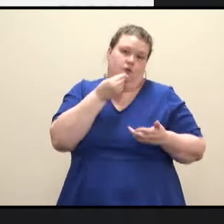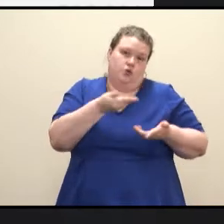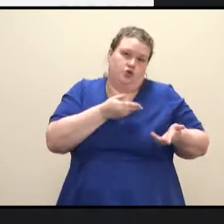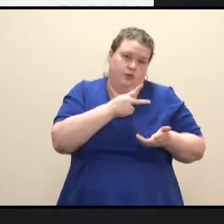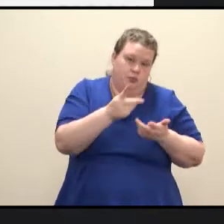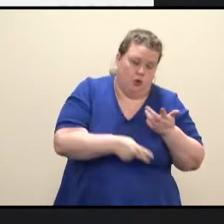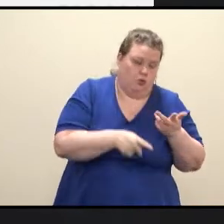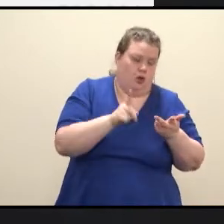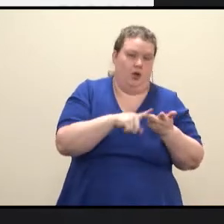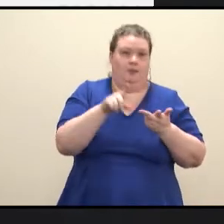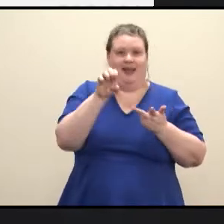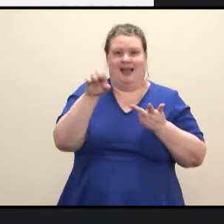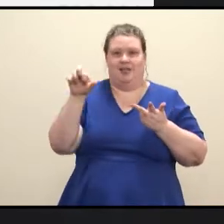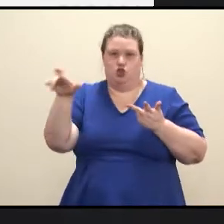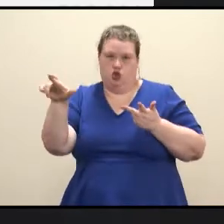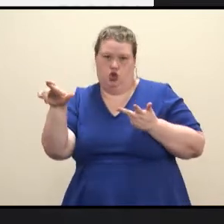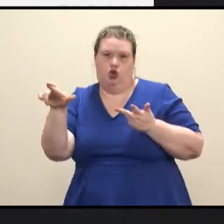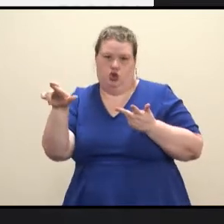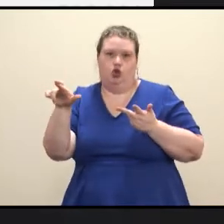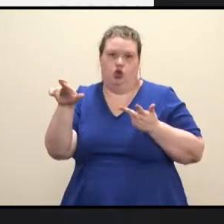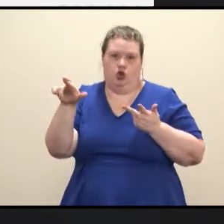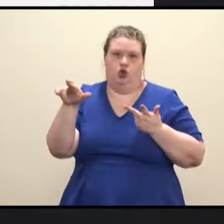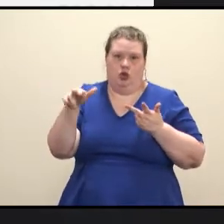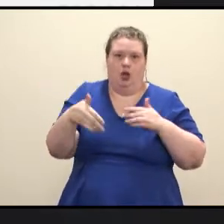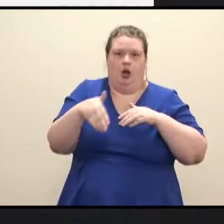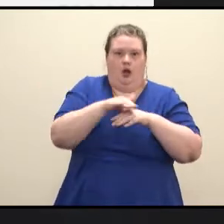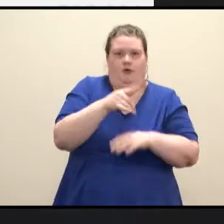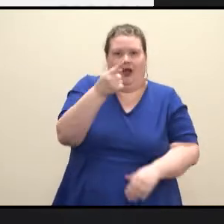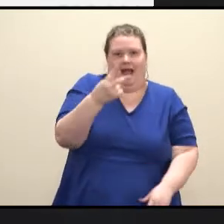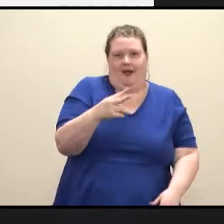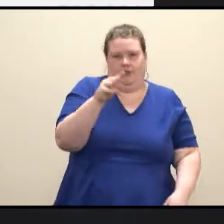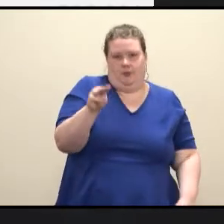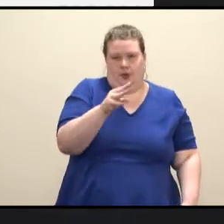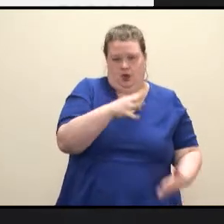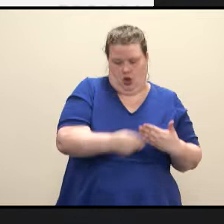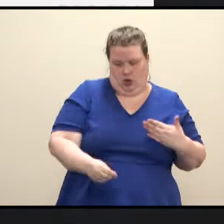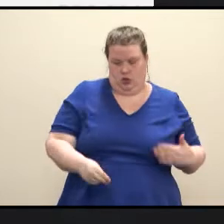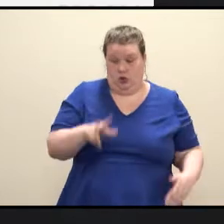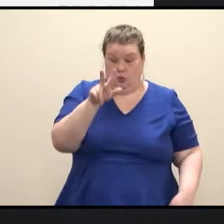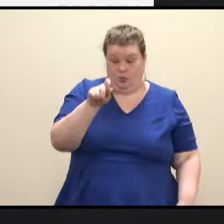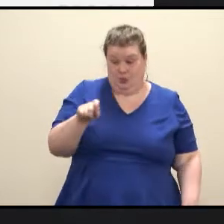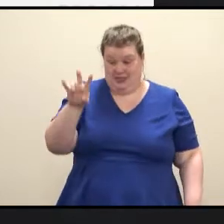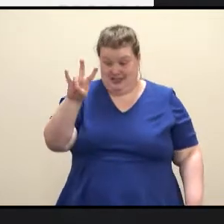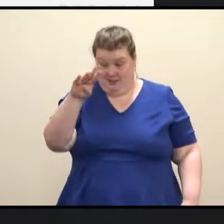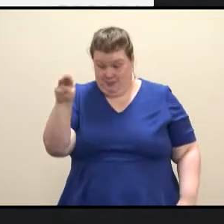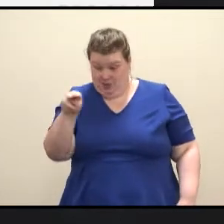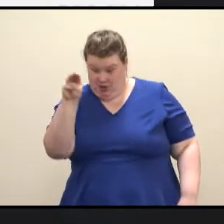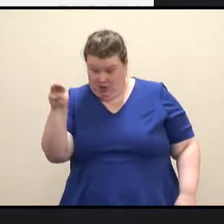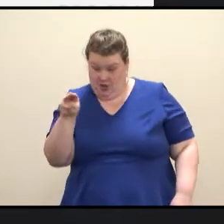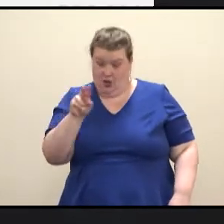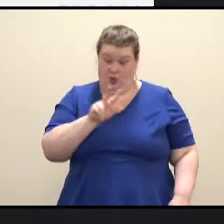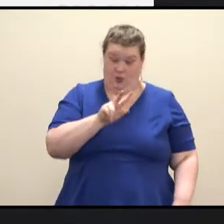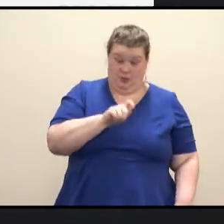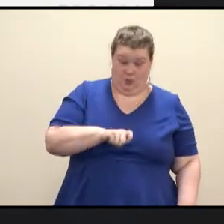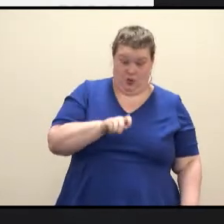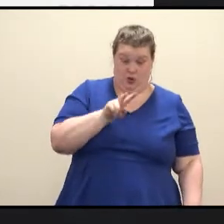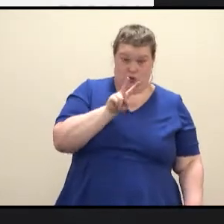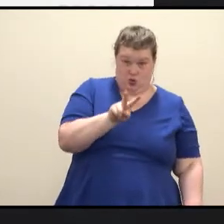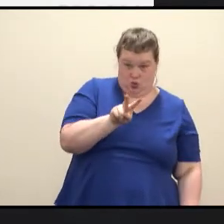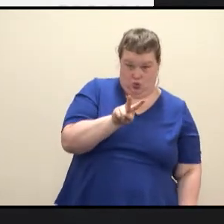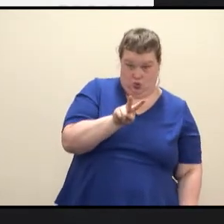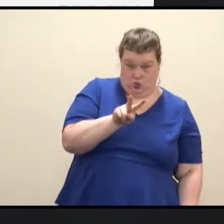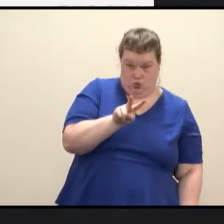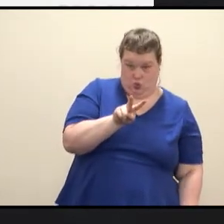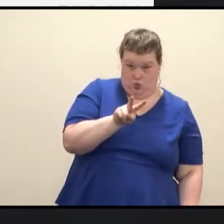cover about $500,000 of that increase. So of that $3.7 million, 3.2 of that